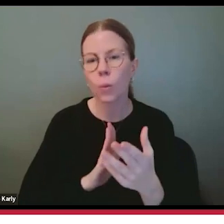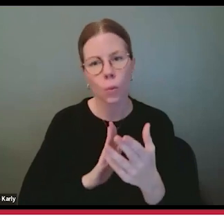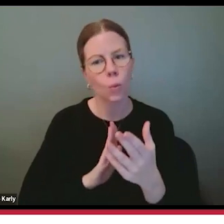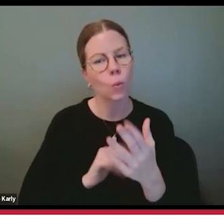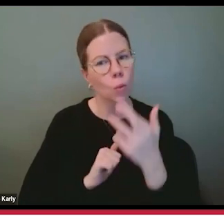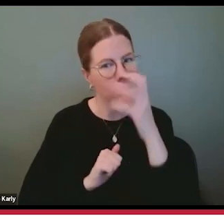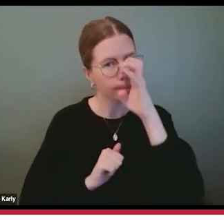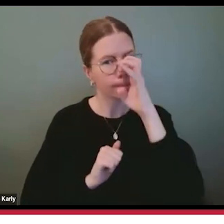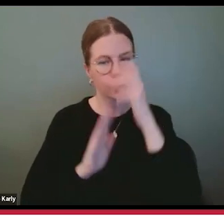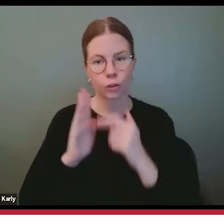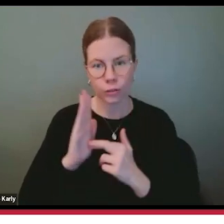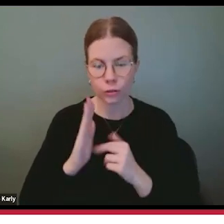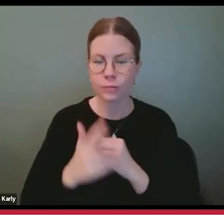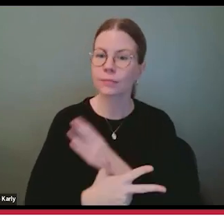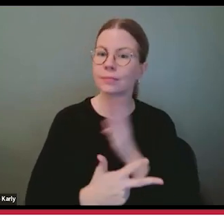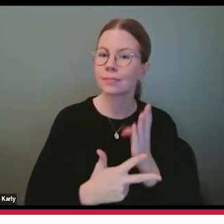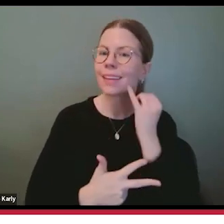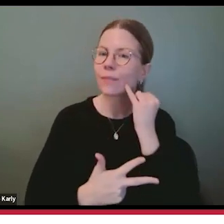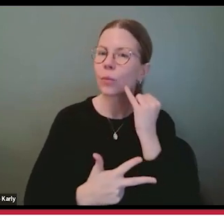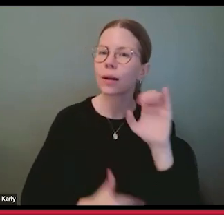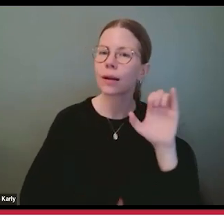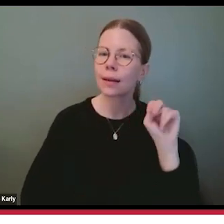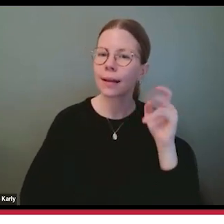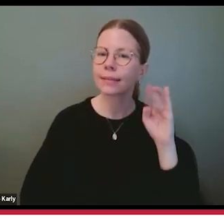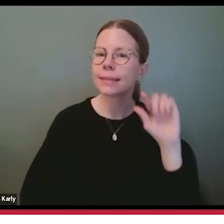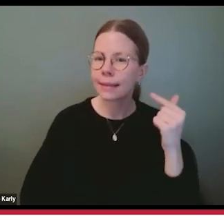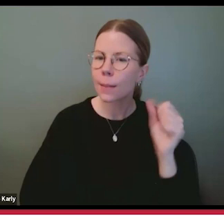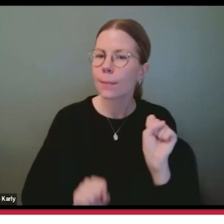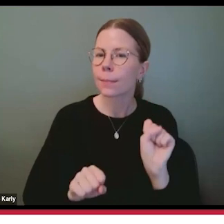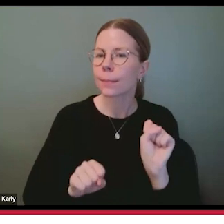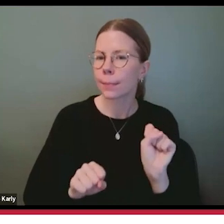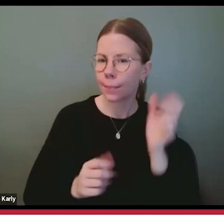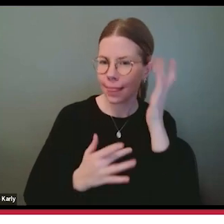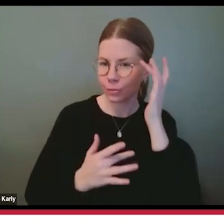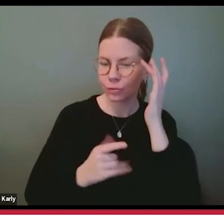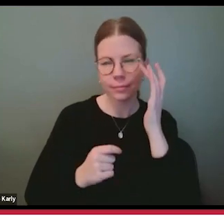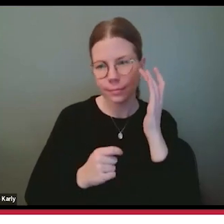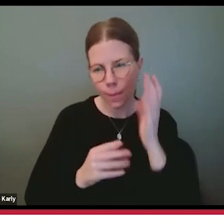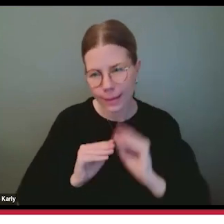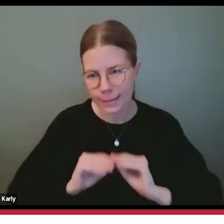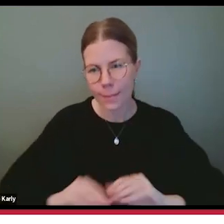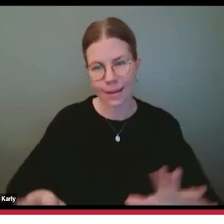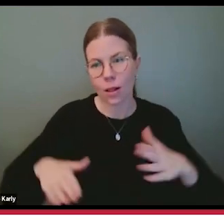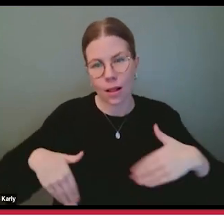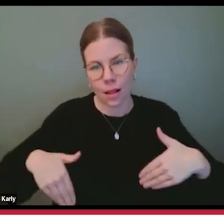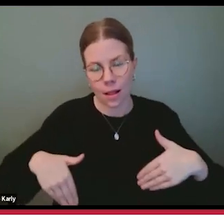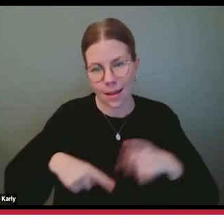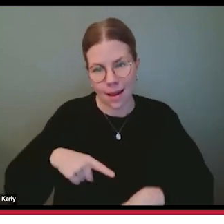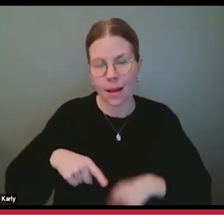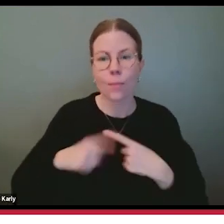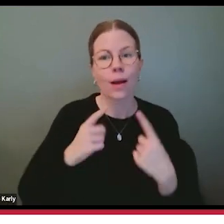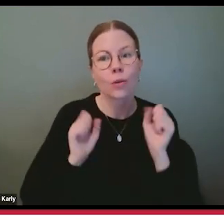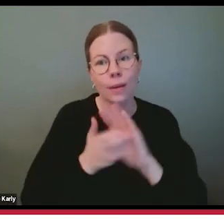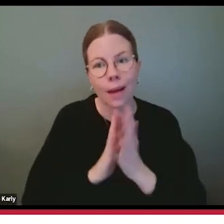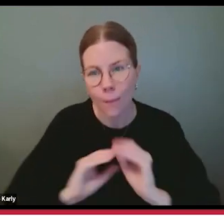enhancement of existing pathogens that are not pandemic capable, but could become so in the course of the experiment; and thirdly, viruses